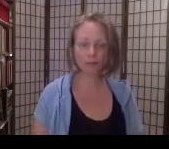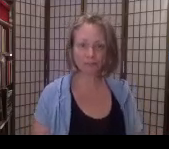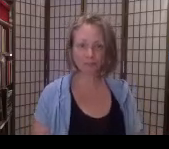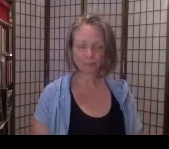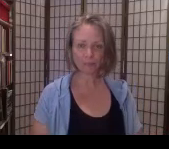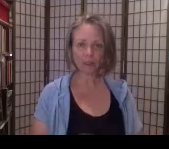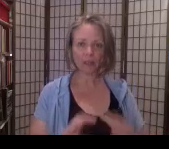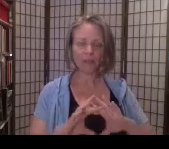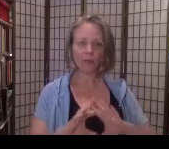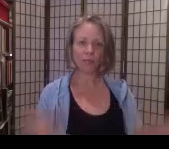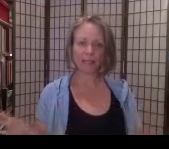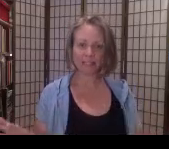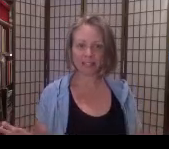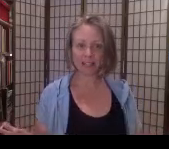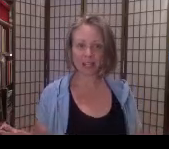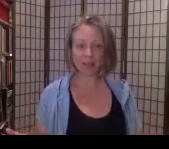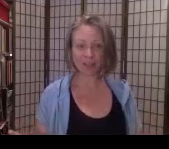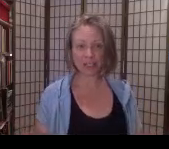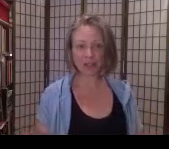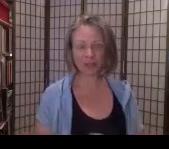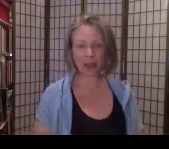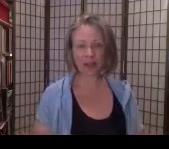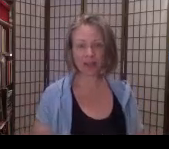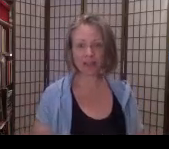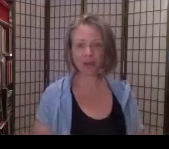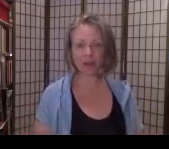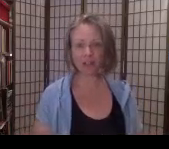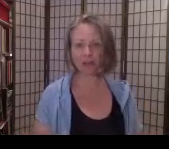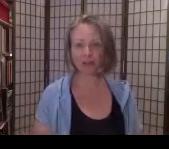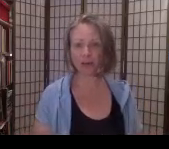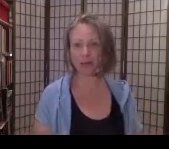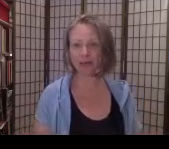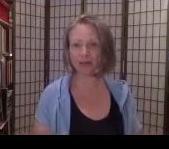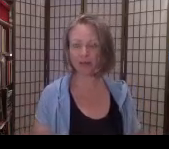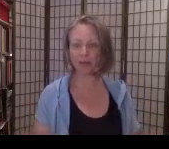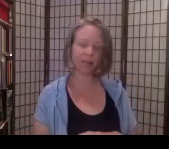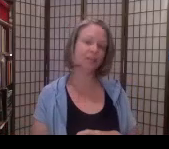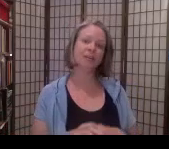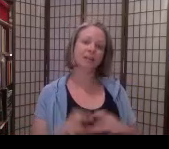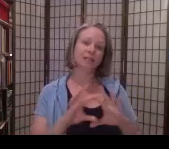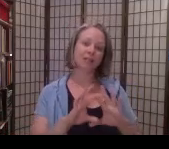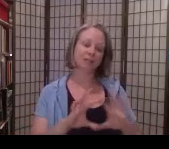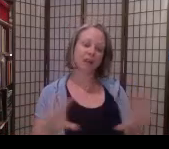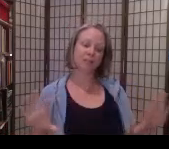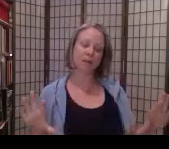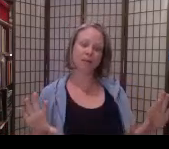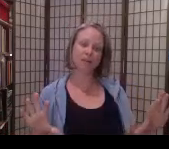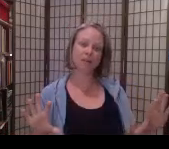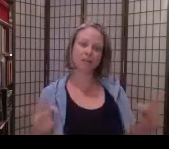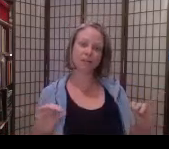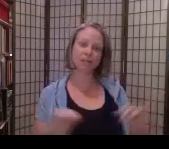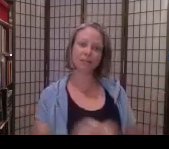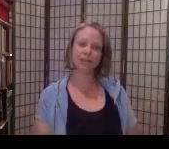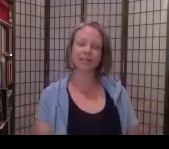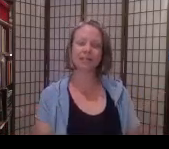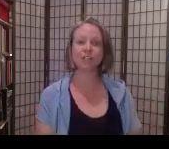Zoom, if you would like to get in on the conversation, if you have a question or comment for the cricket, look at the bottom bar there. There